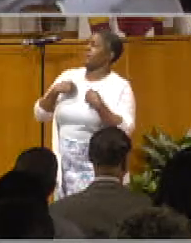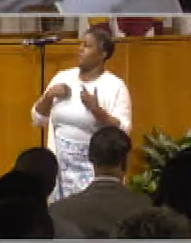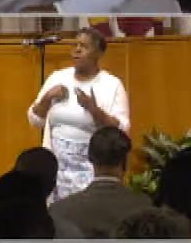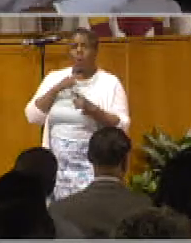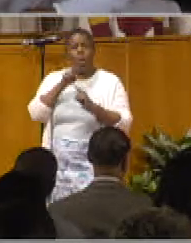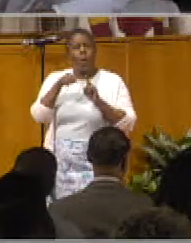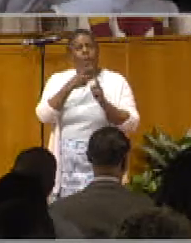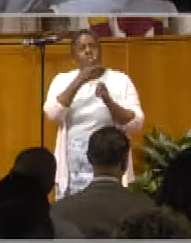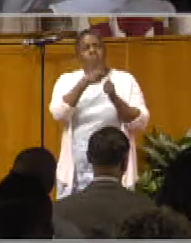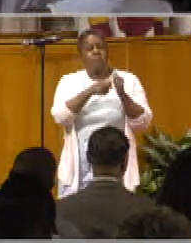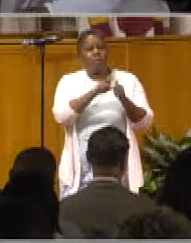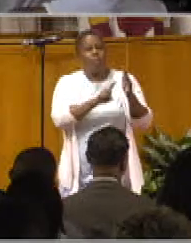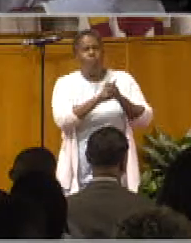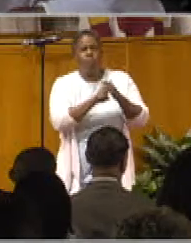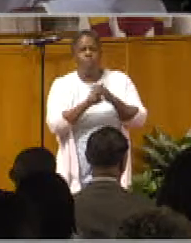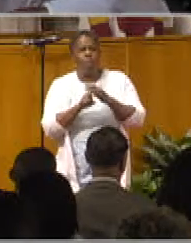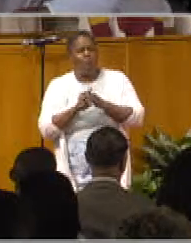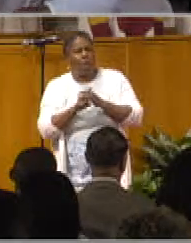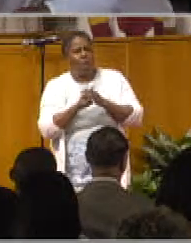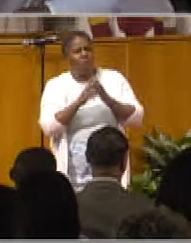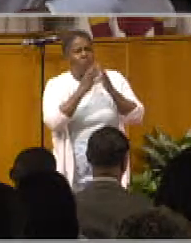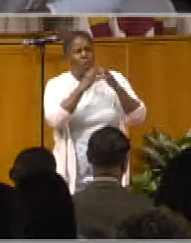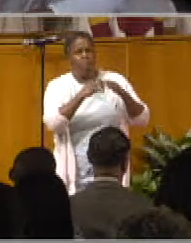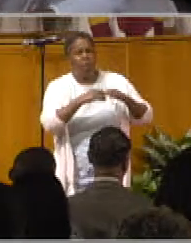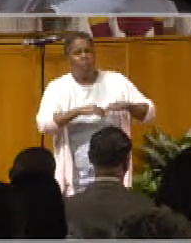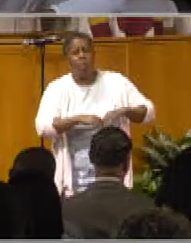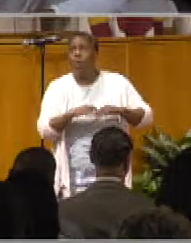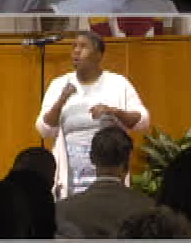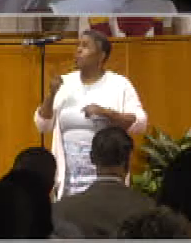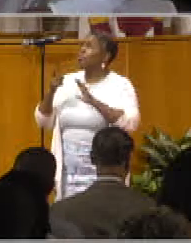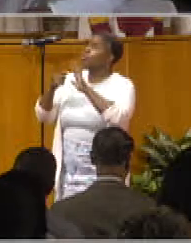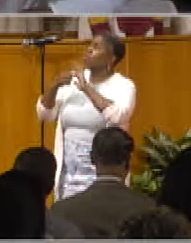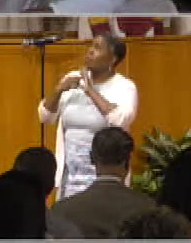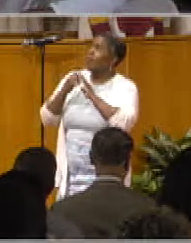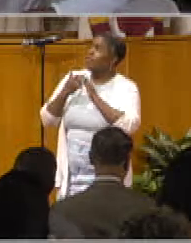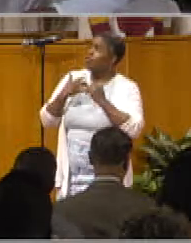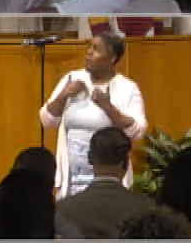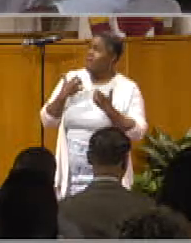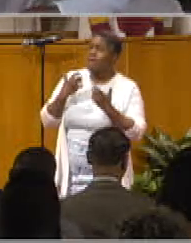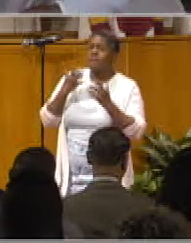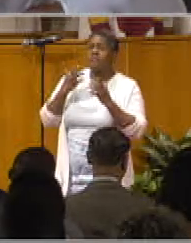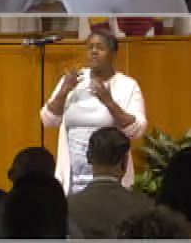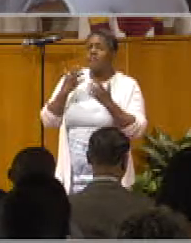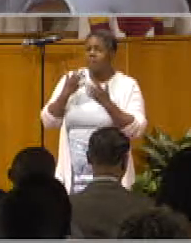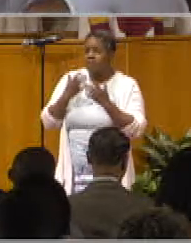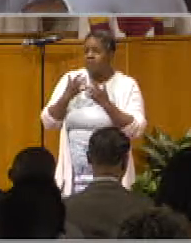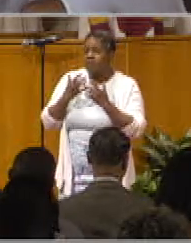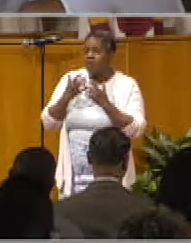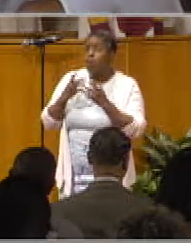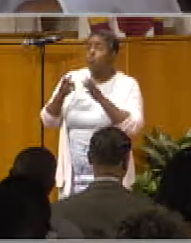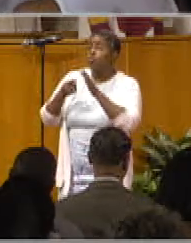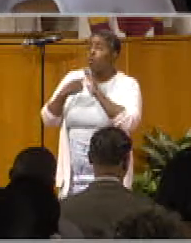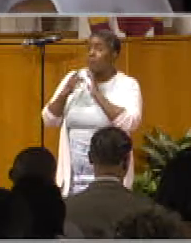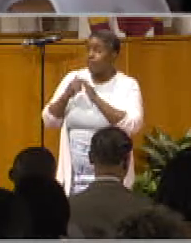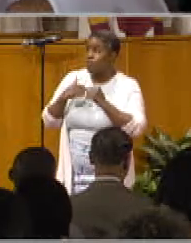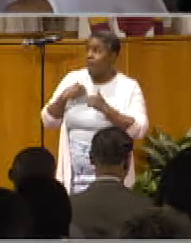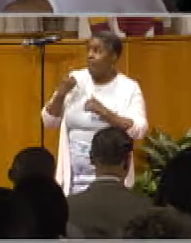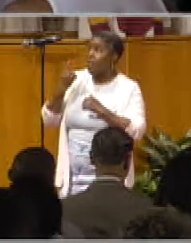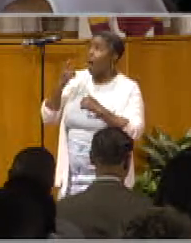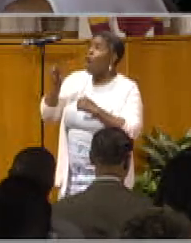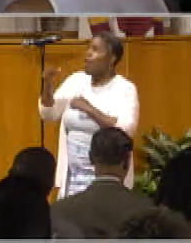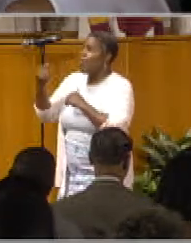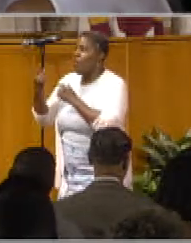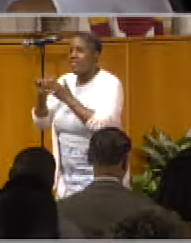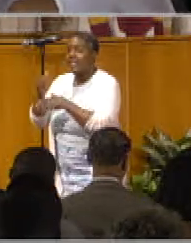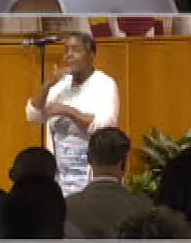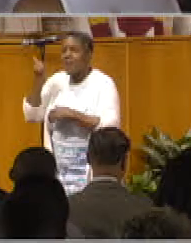When the ship fell apart, you showed me you had another. It was better, and